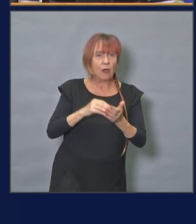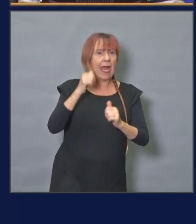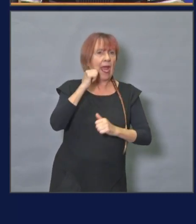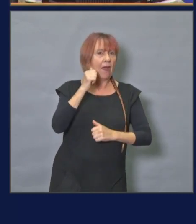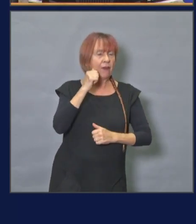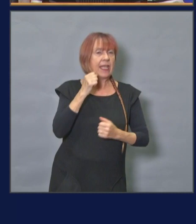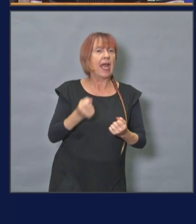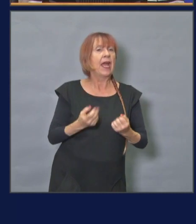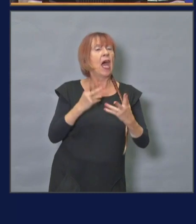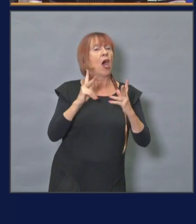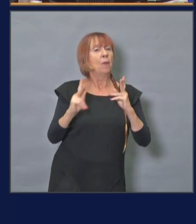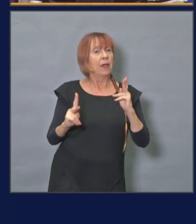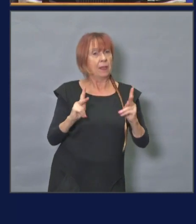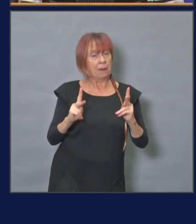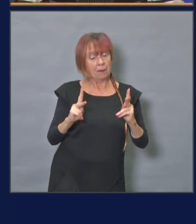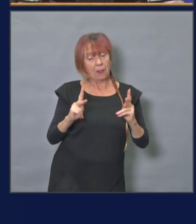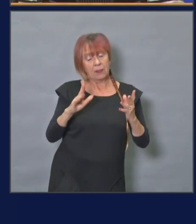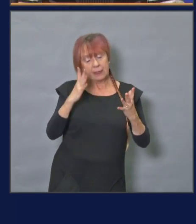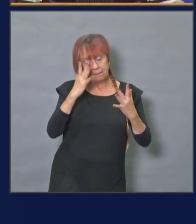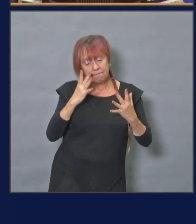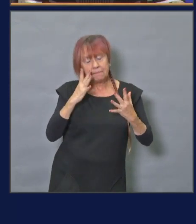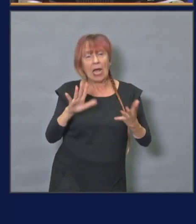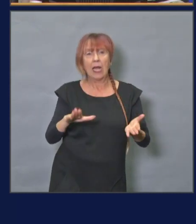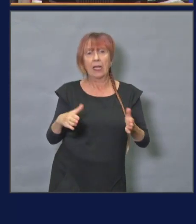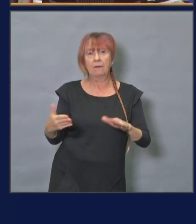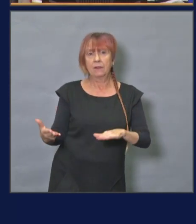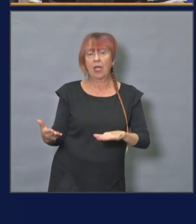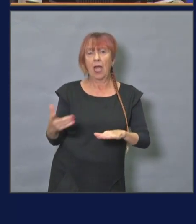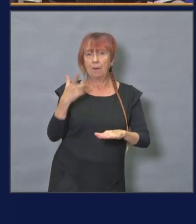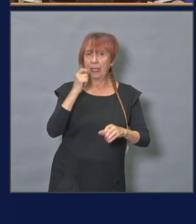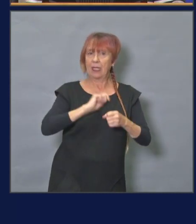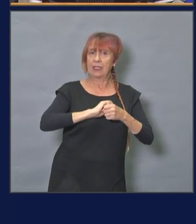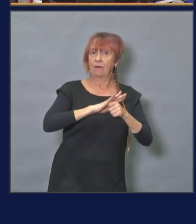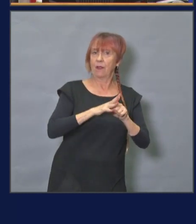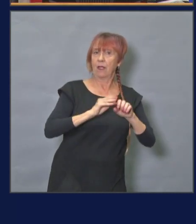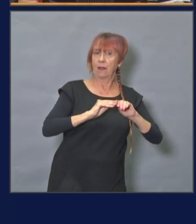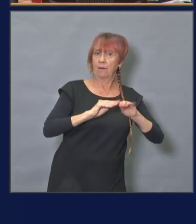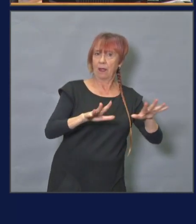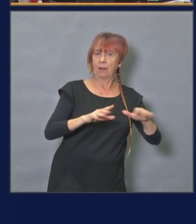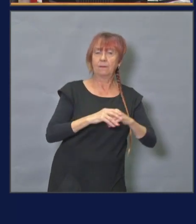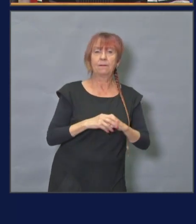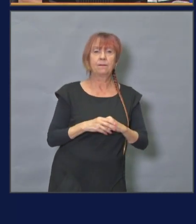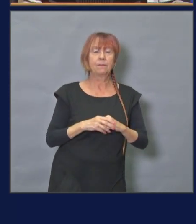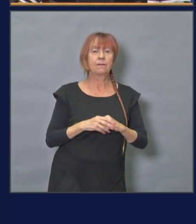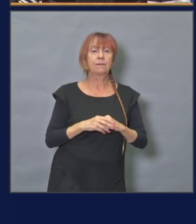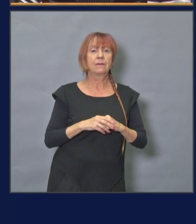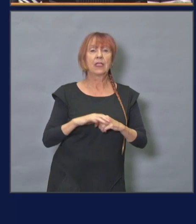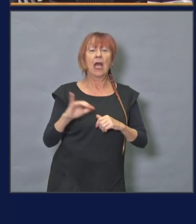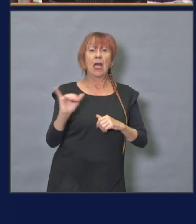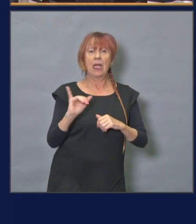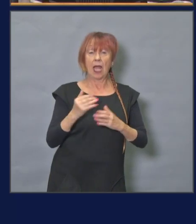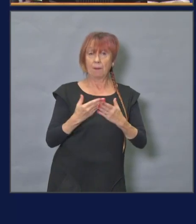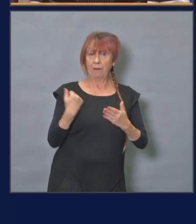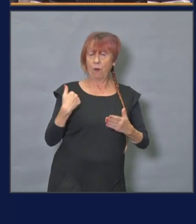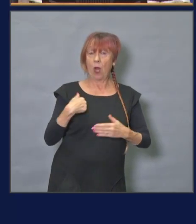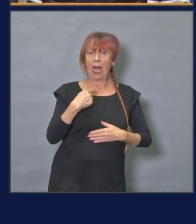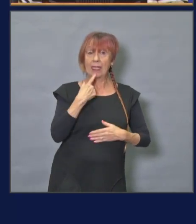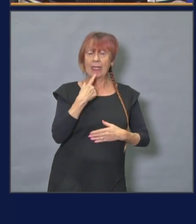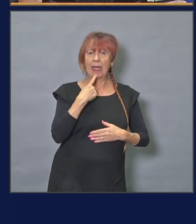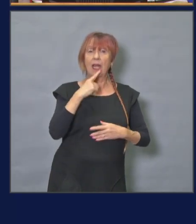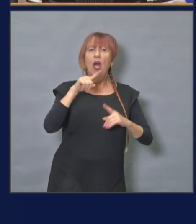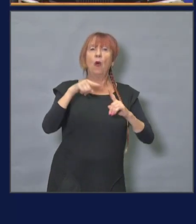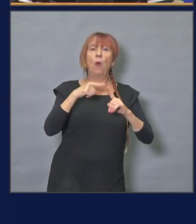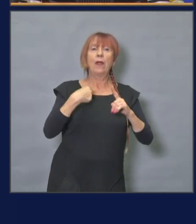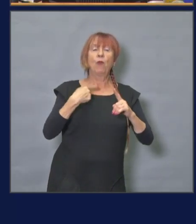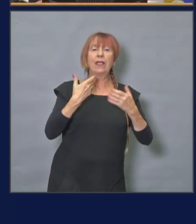number of lives that unfortunately are lost because of the pandemic. As I've mentioned, when we try to establish a trend line, which is